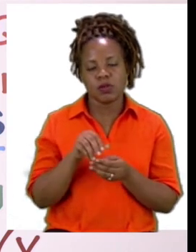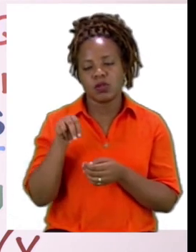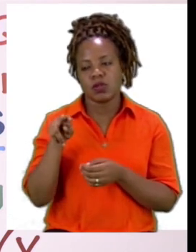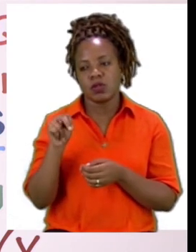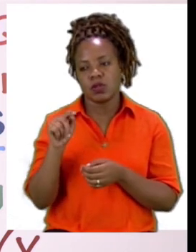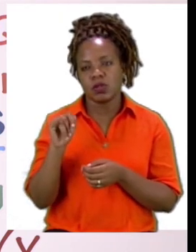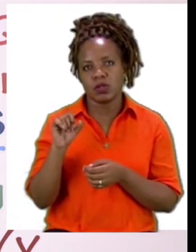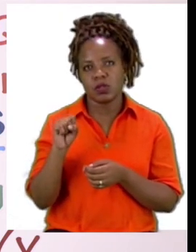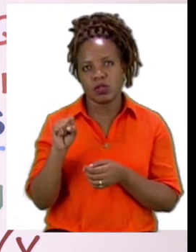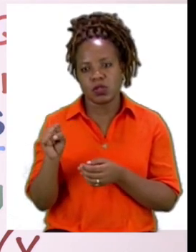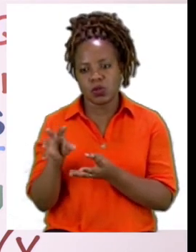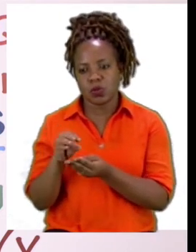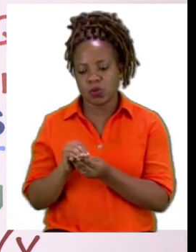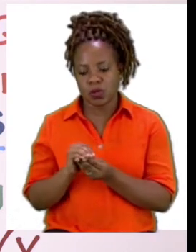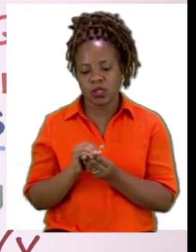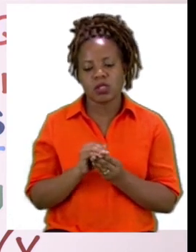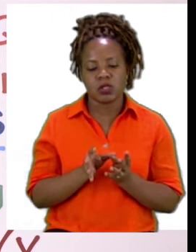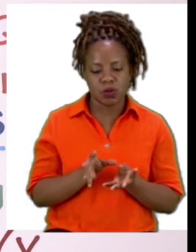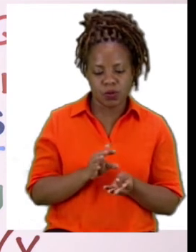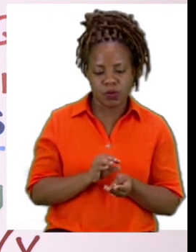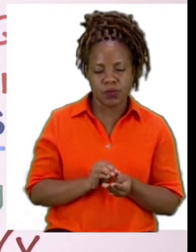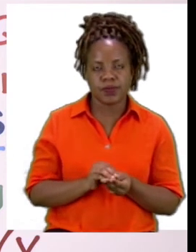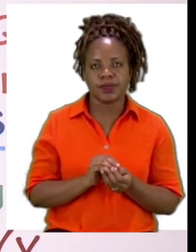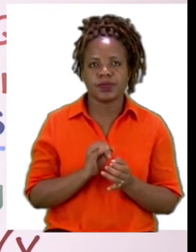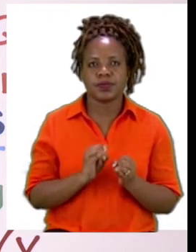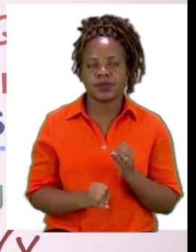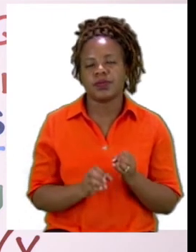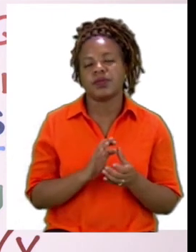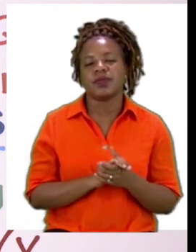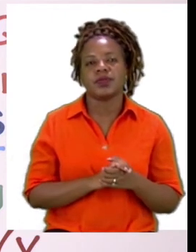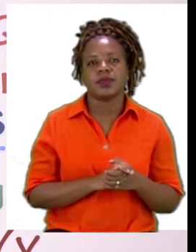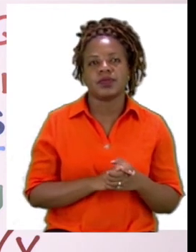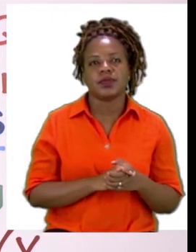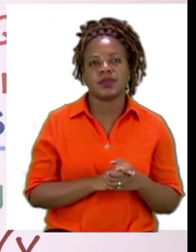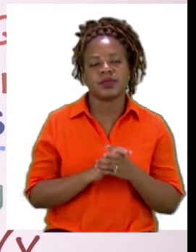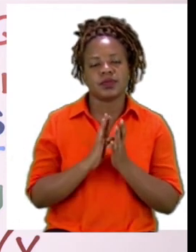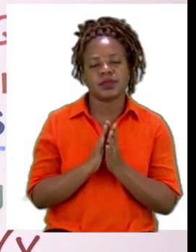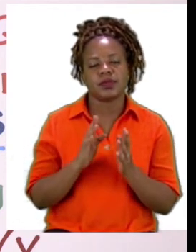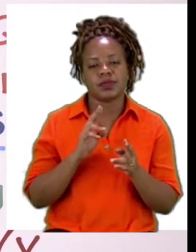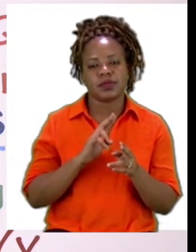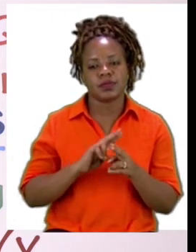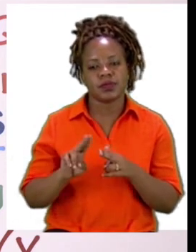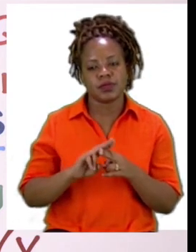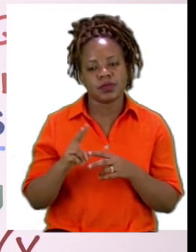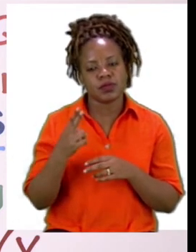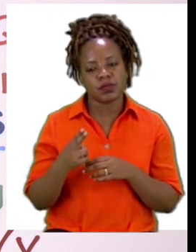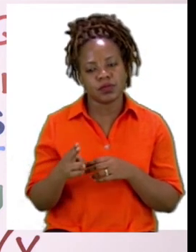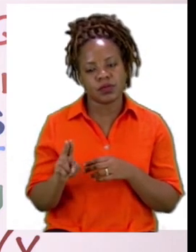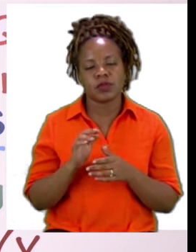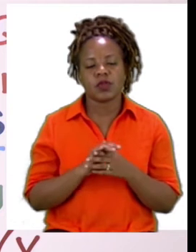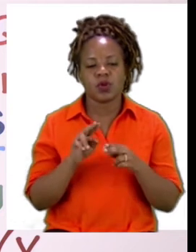you have as your result. Then you will get your answer. Please take your time, use